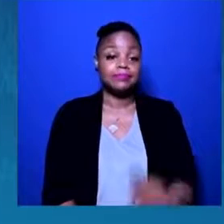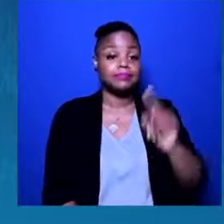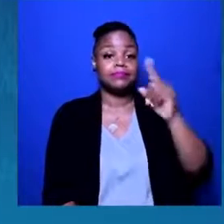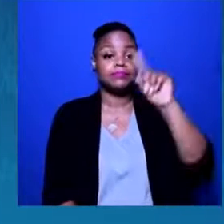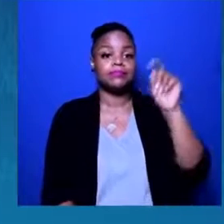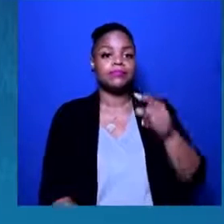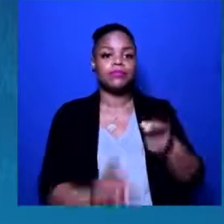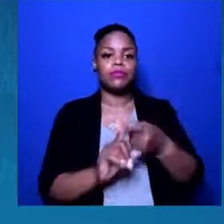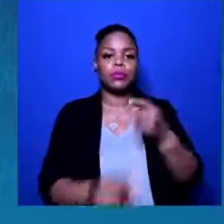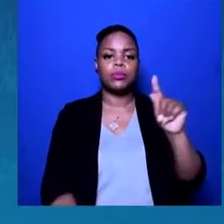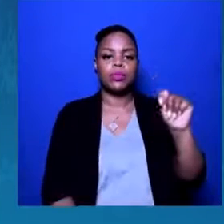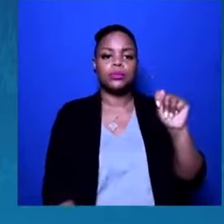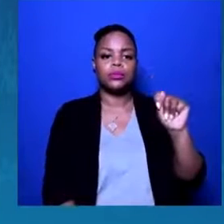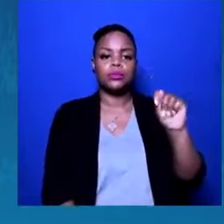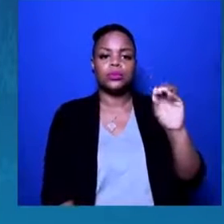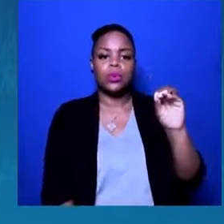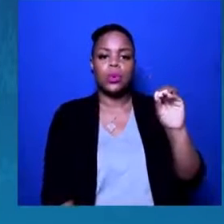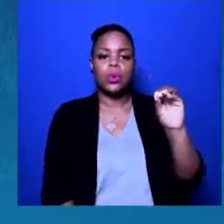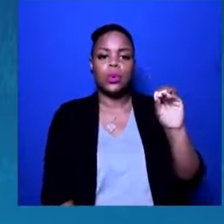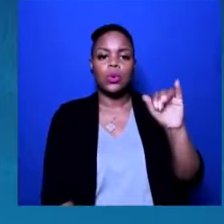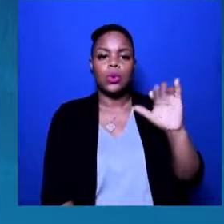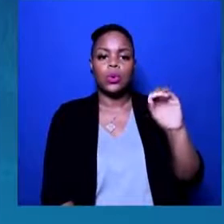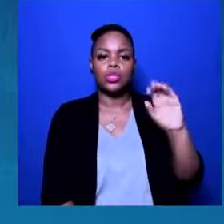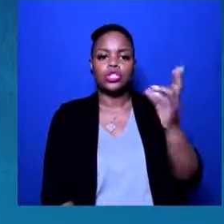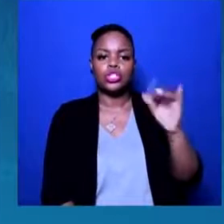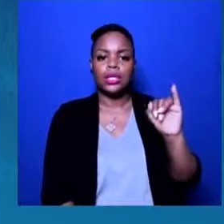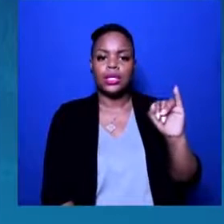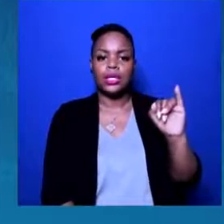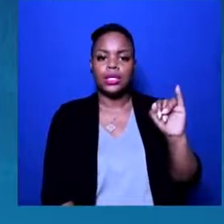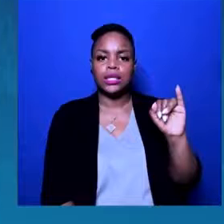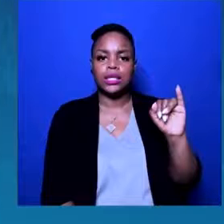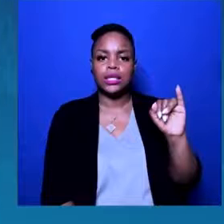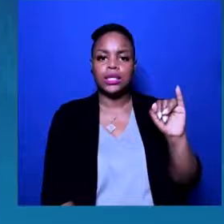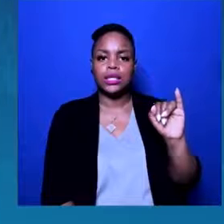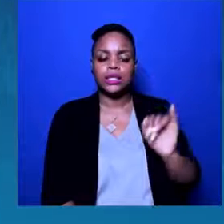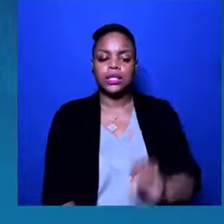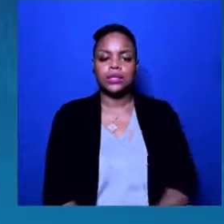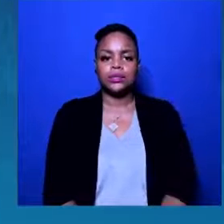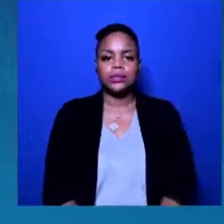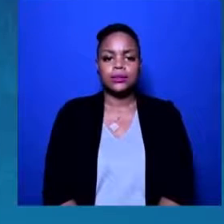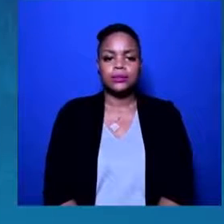Bên tôi có hai câu hỏi. Câu hỏi thứ nhất là Mỹ sẽ có những cam kết cụ thể gì?